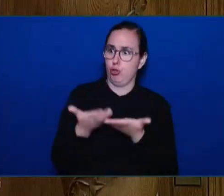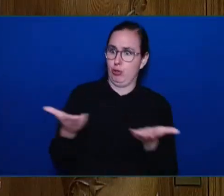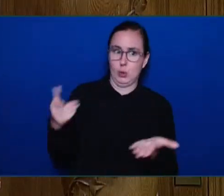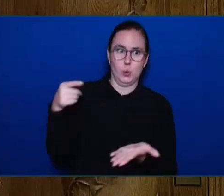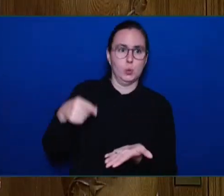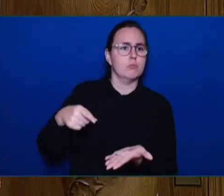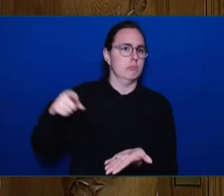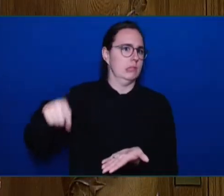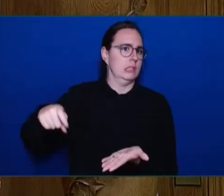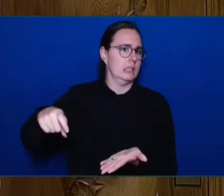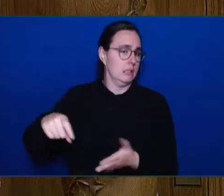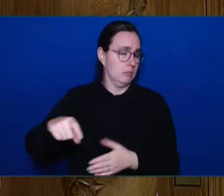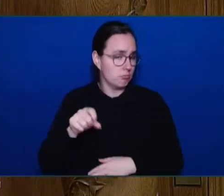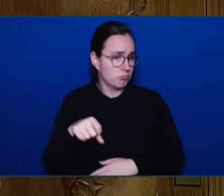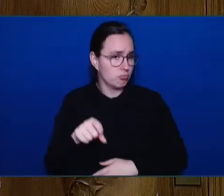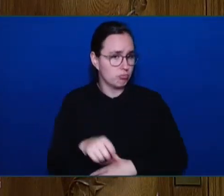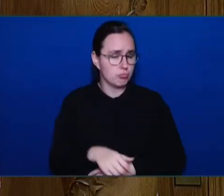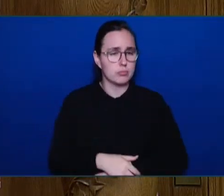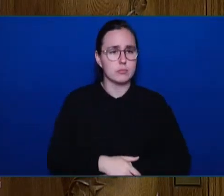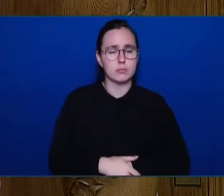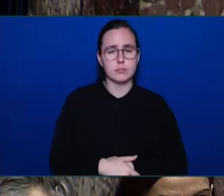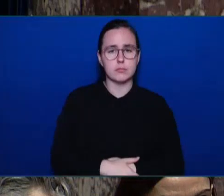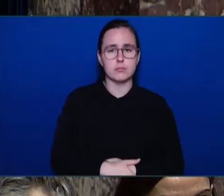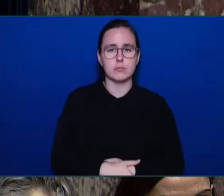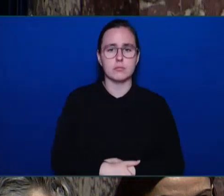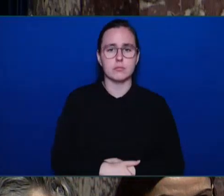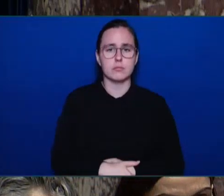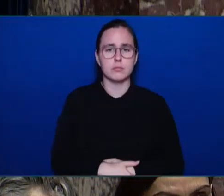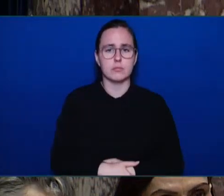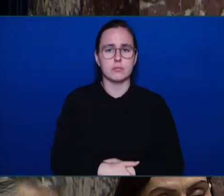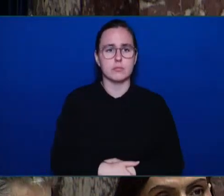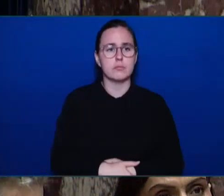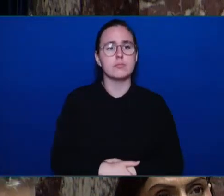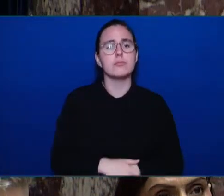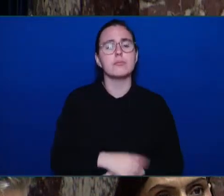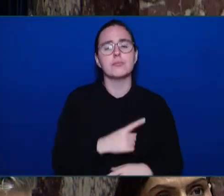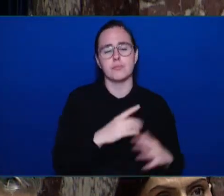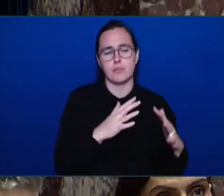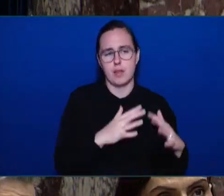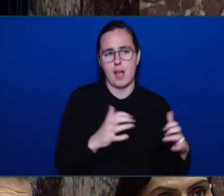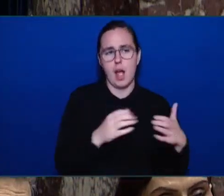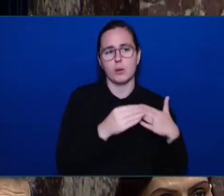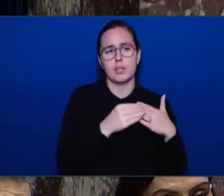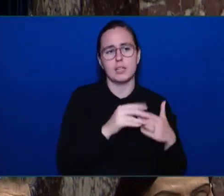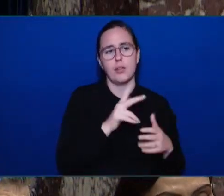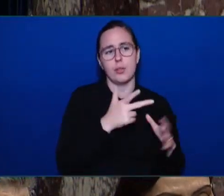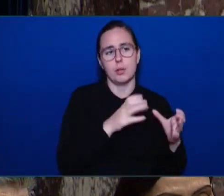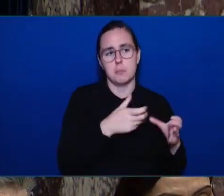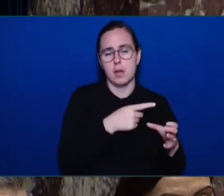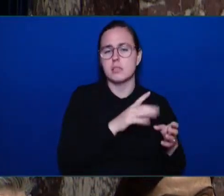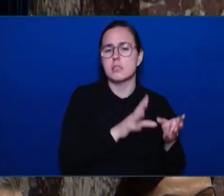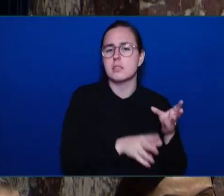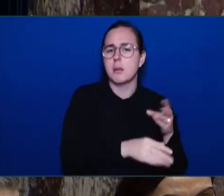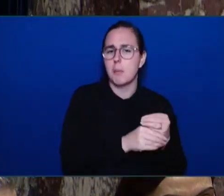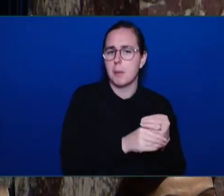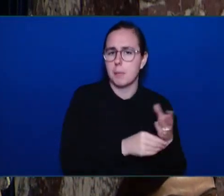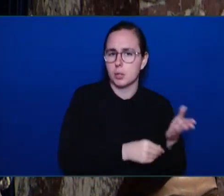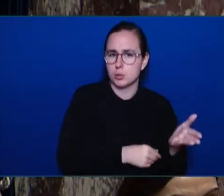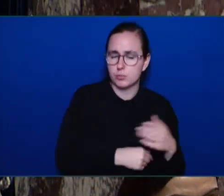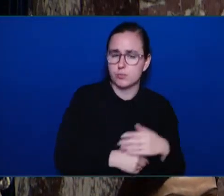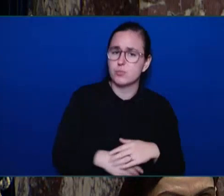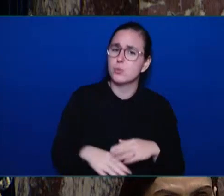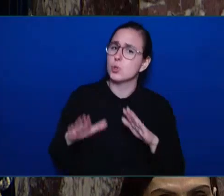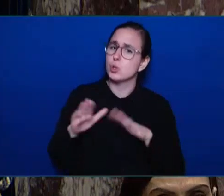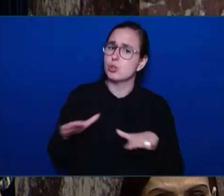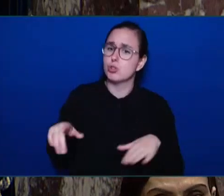House Leader, Third Party Supplemental. Yeah, thank you, Mr. Speaker. Our children need the support at school. It's where they spend